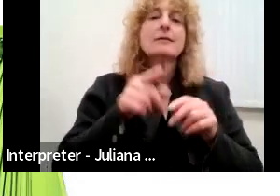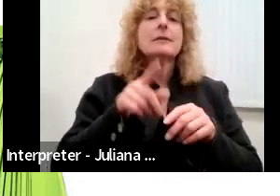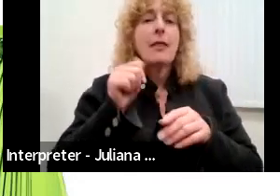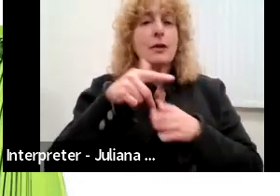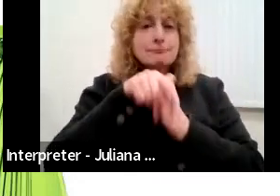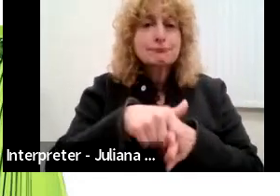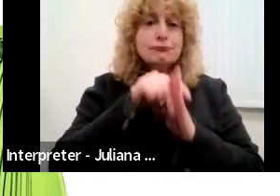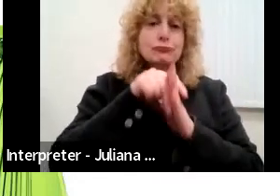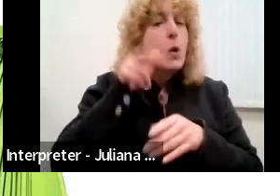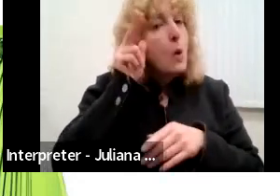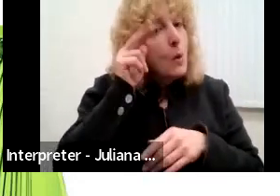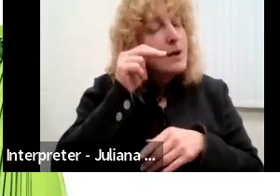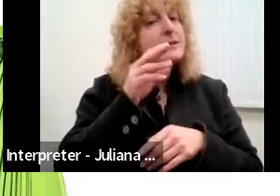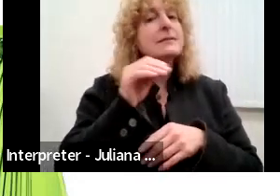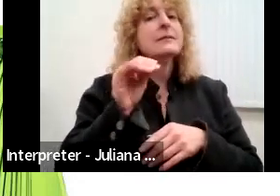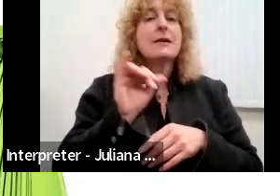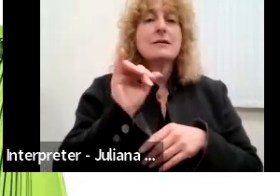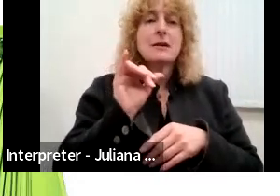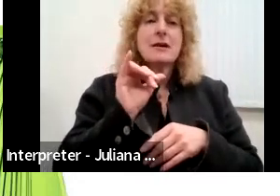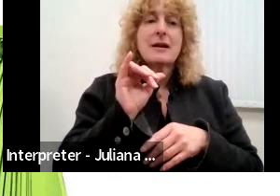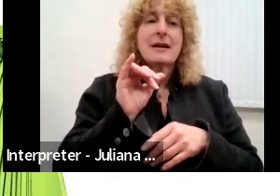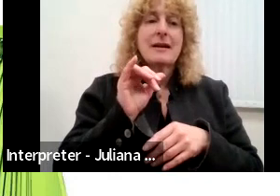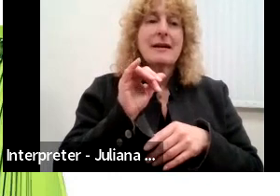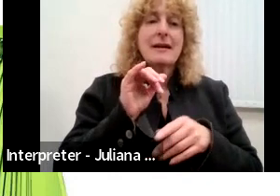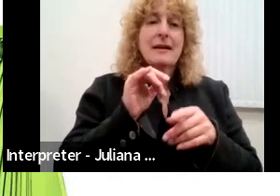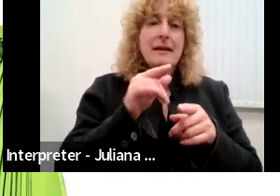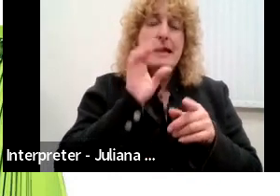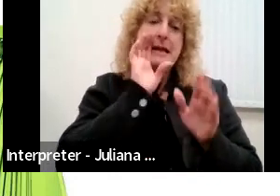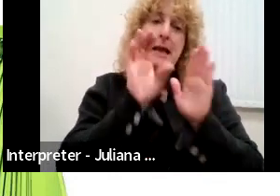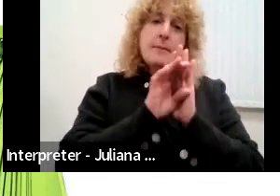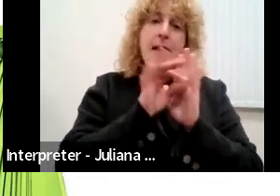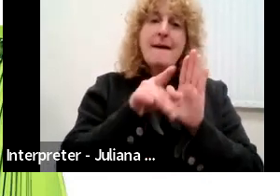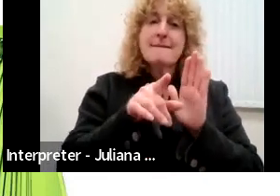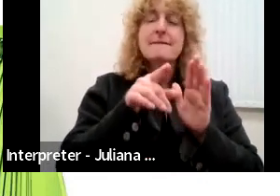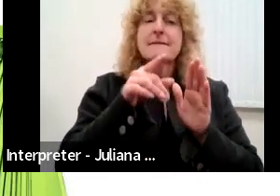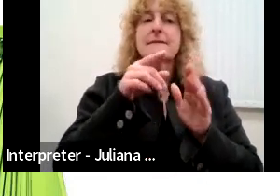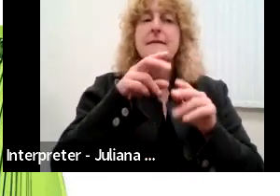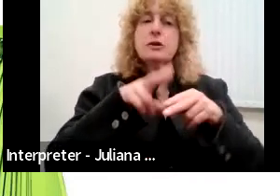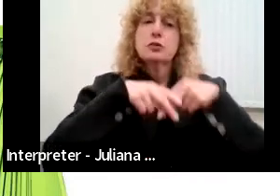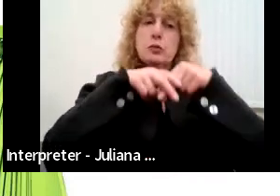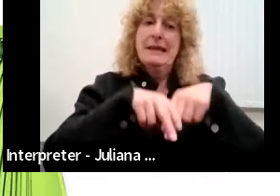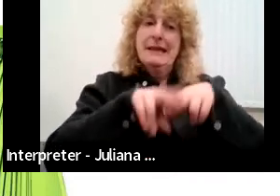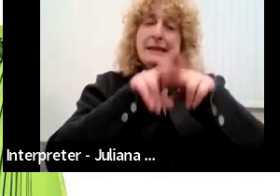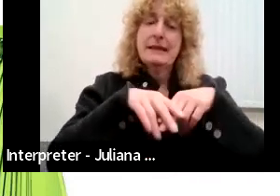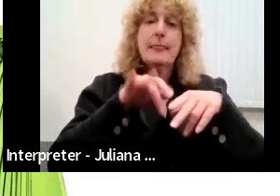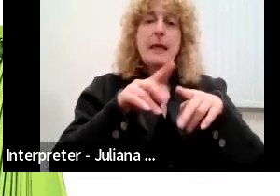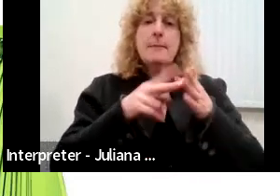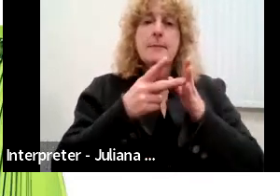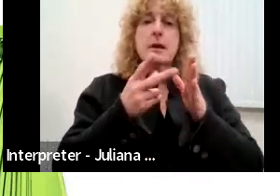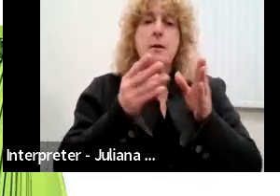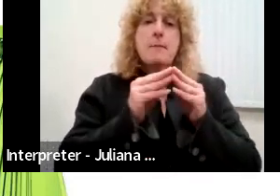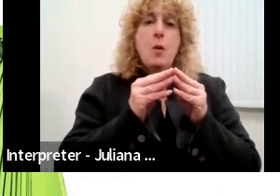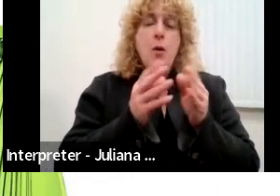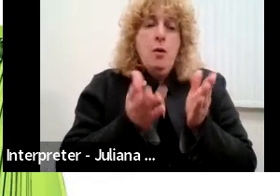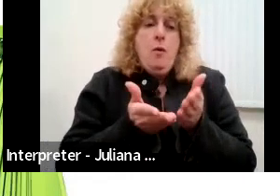also have an image of a sensory swing that is a compression sensory swing. So